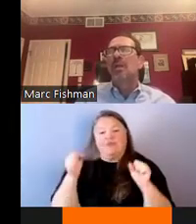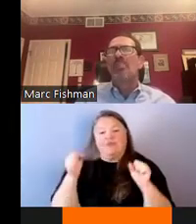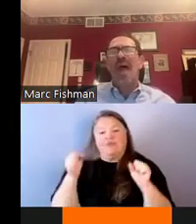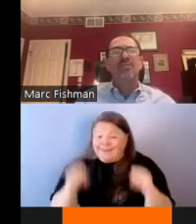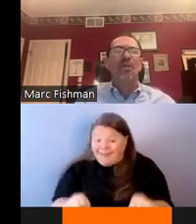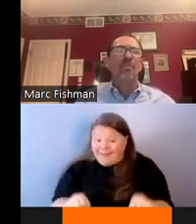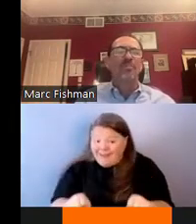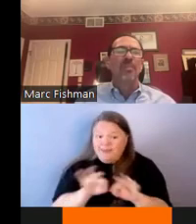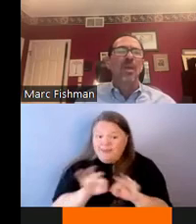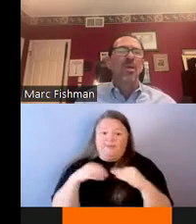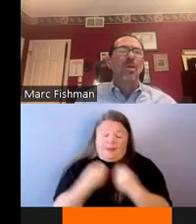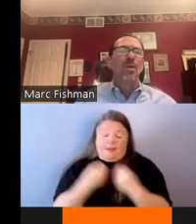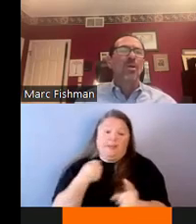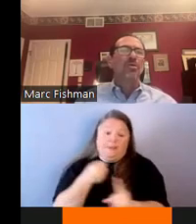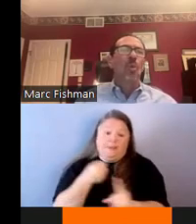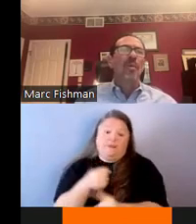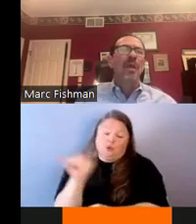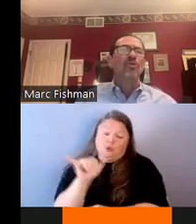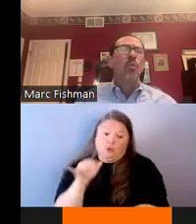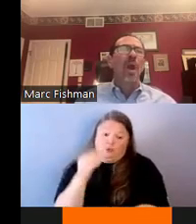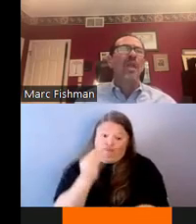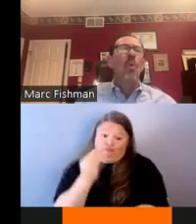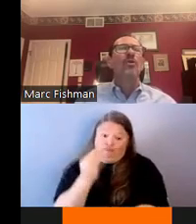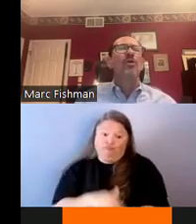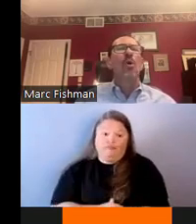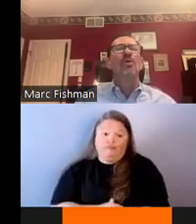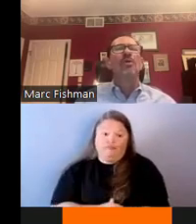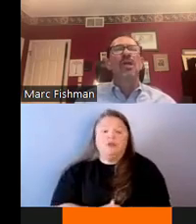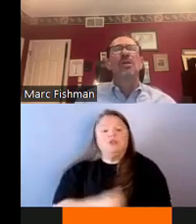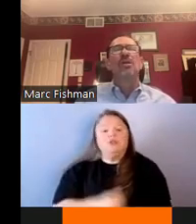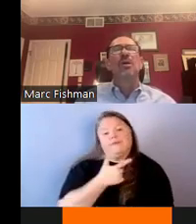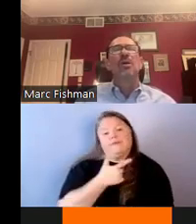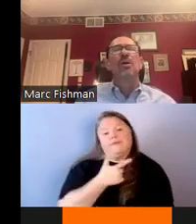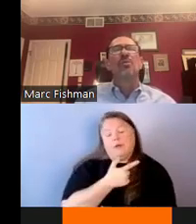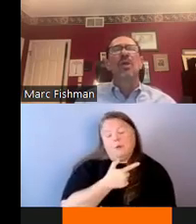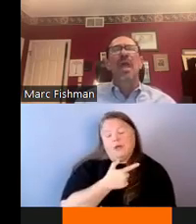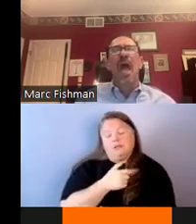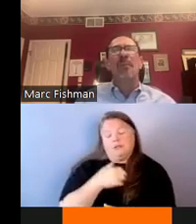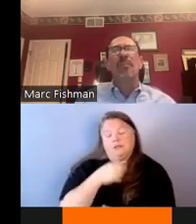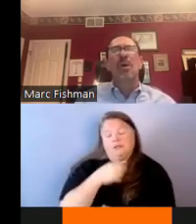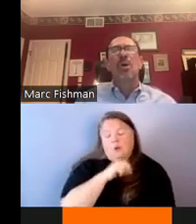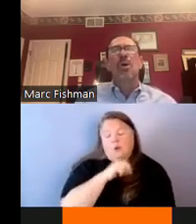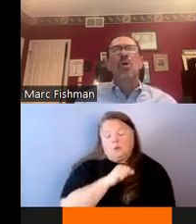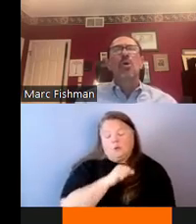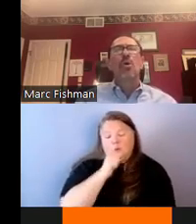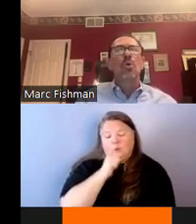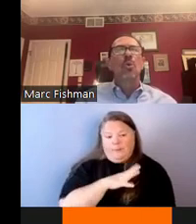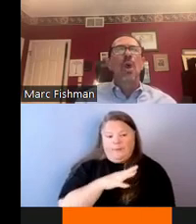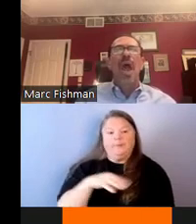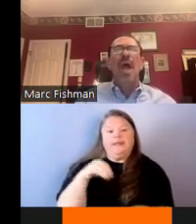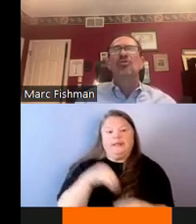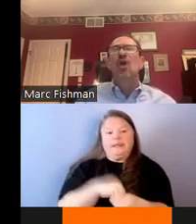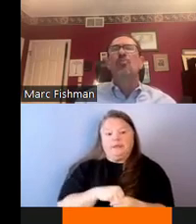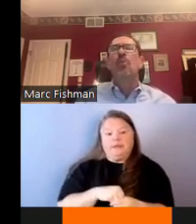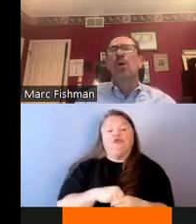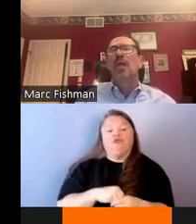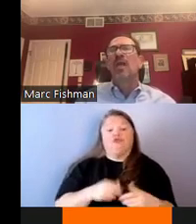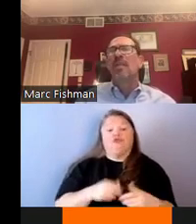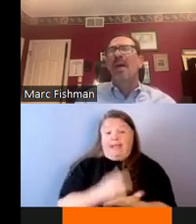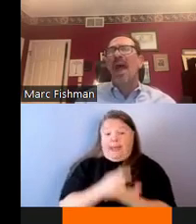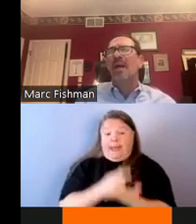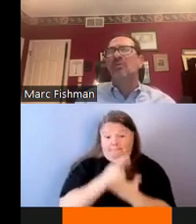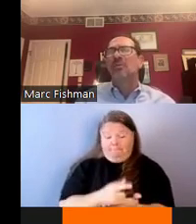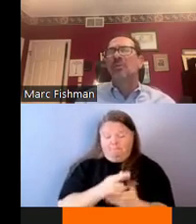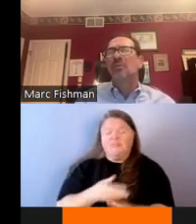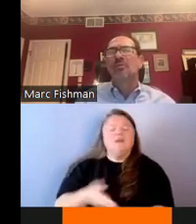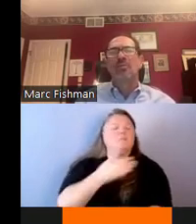family impactful. So what about a 21-year-old in rehab who has done